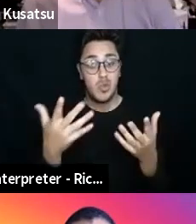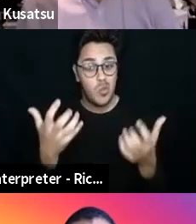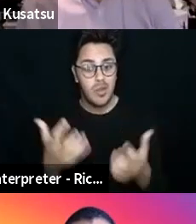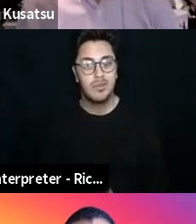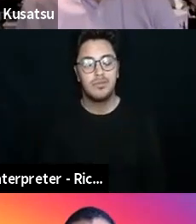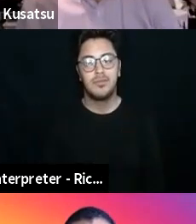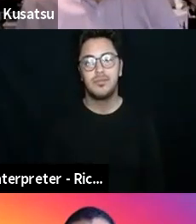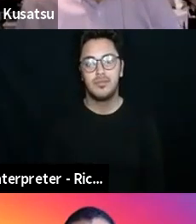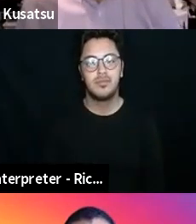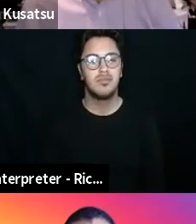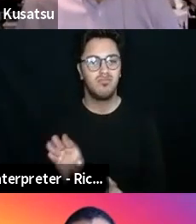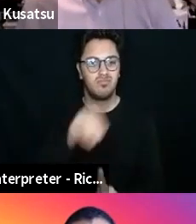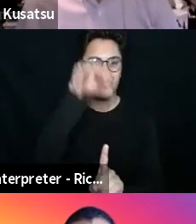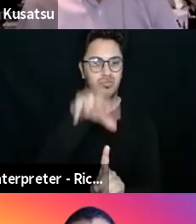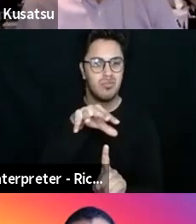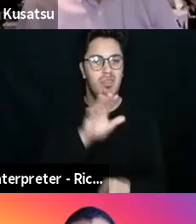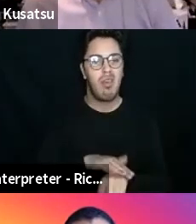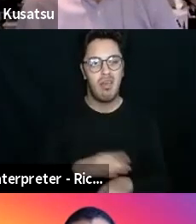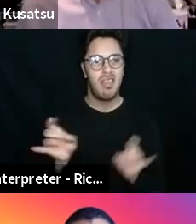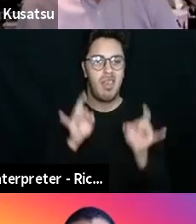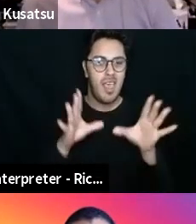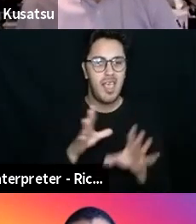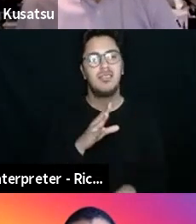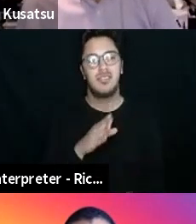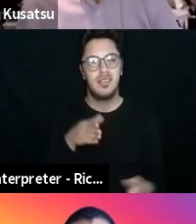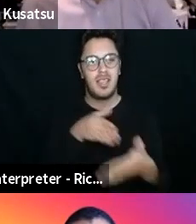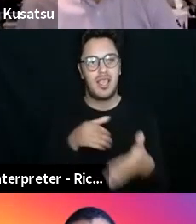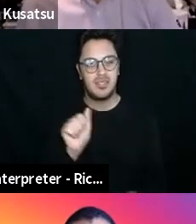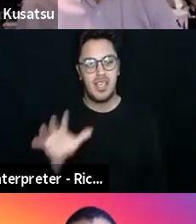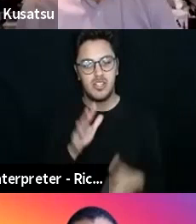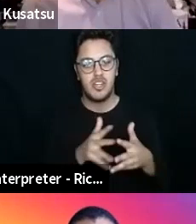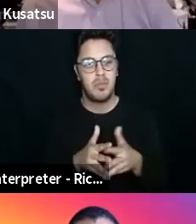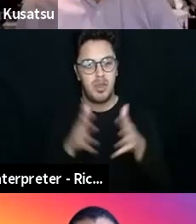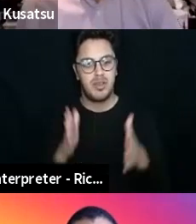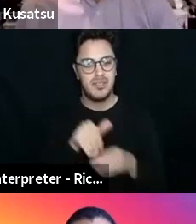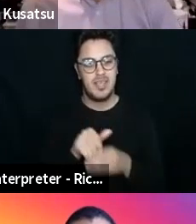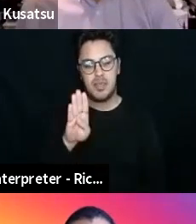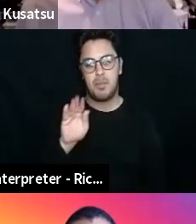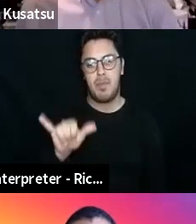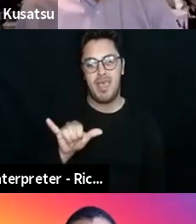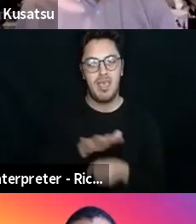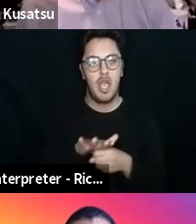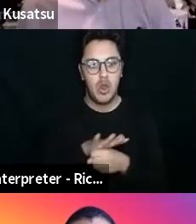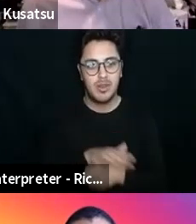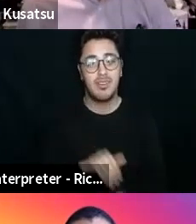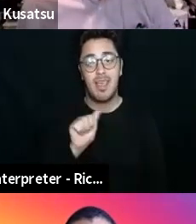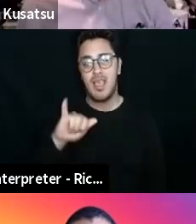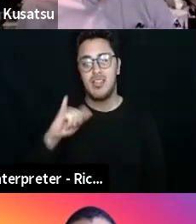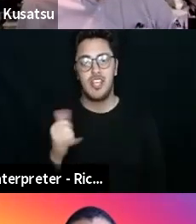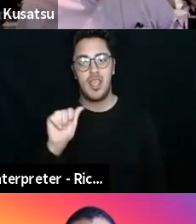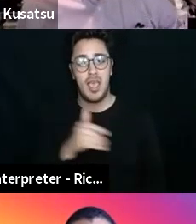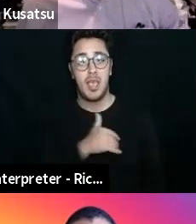charge in shedding light on the hate and assaults targeting Asian Americans in the Bay Area. She is an AAJA